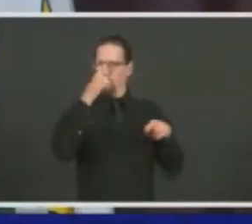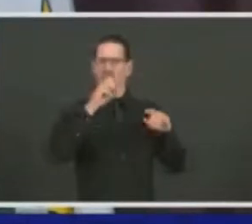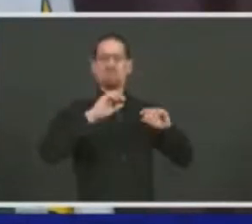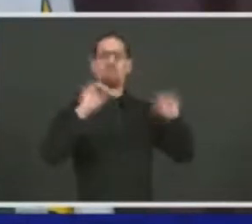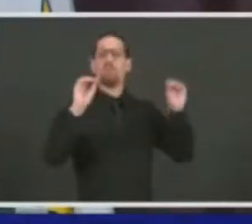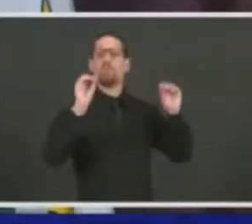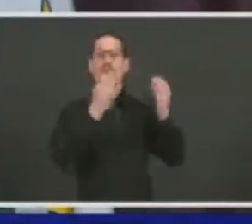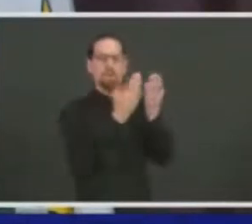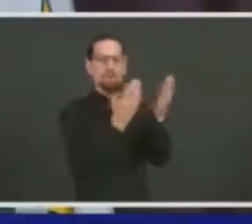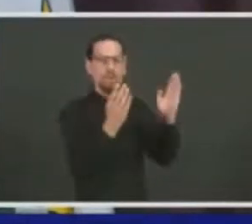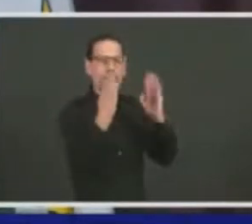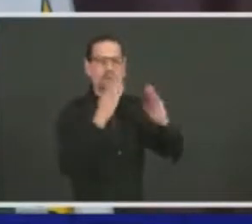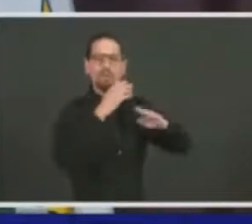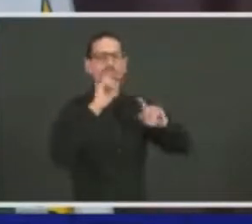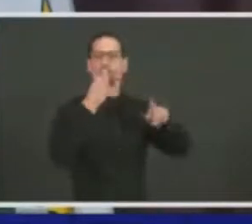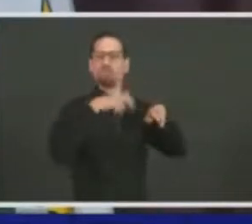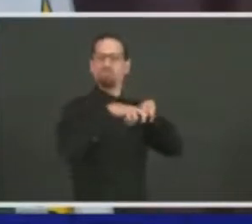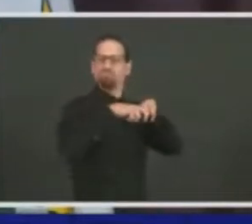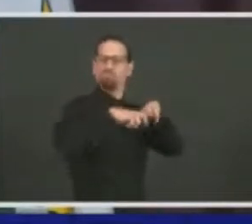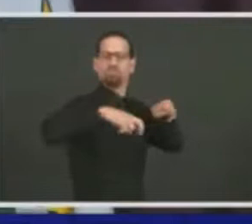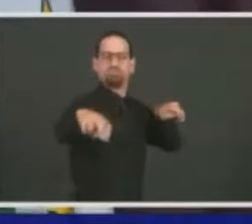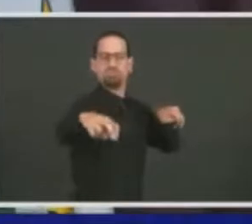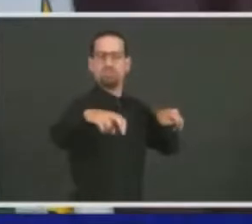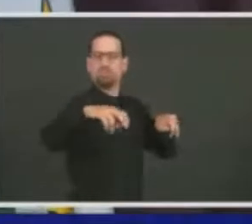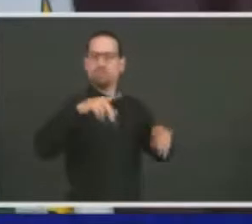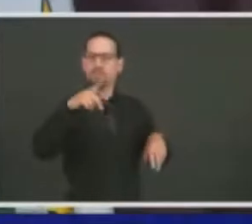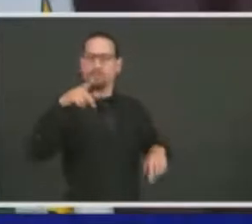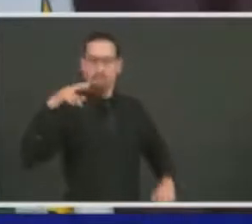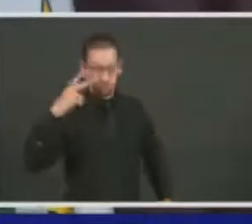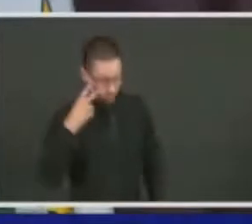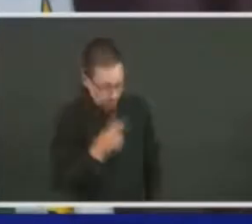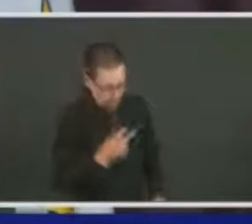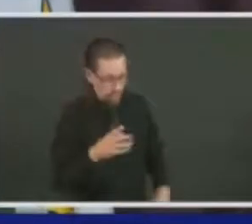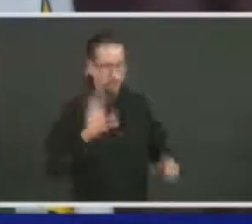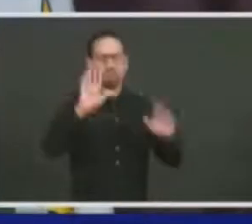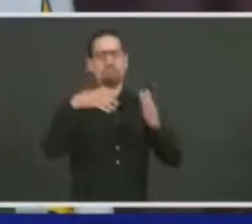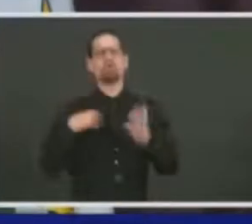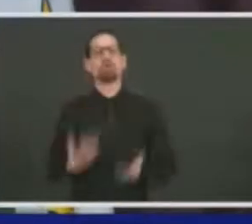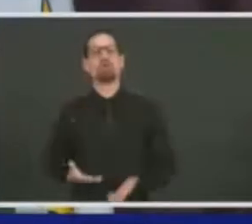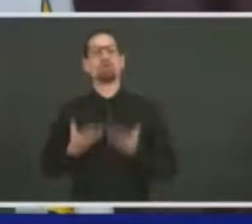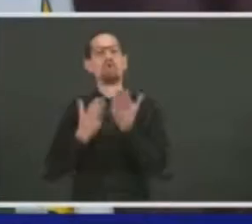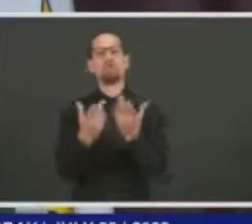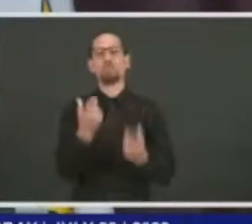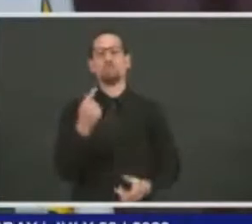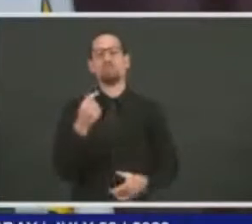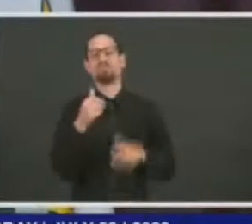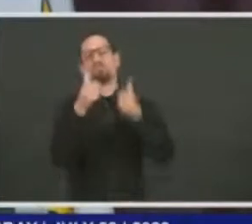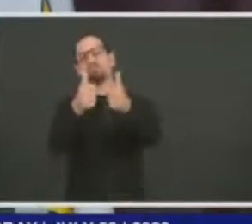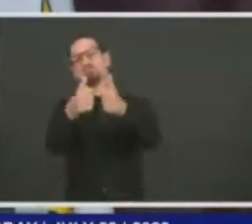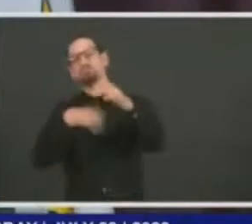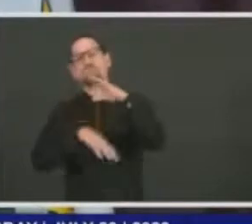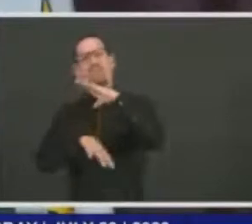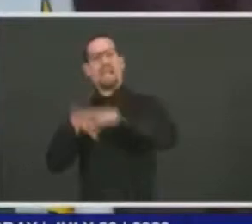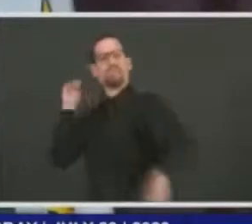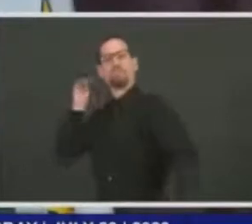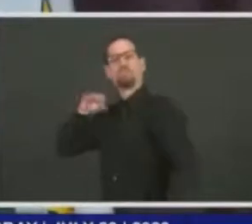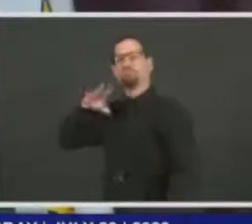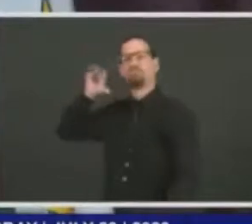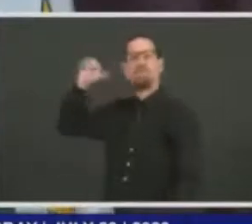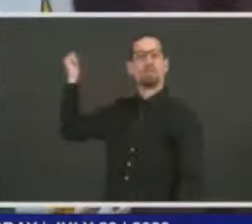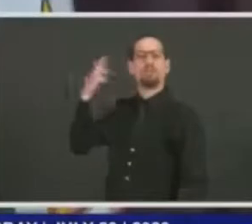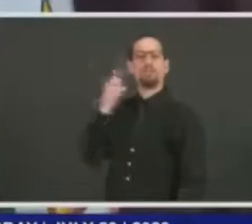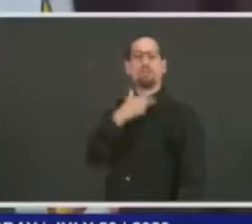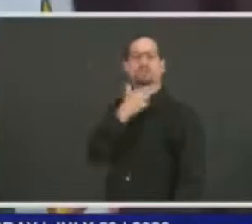in a line for drinks, you shouldn't be. That shouldn't be allowed. Any crowding in any restaurant is where you get